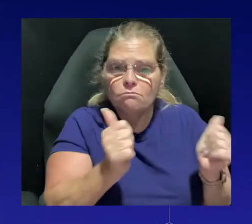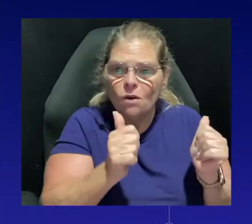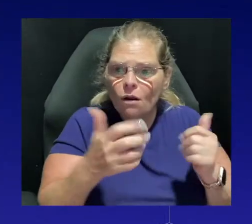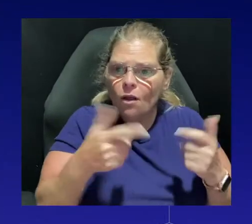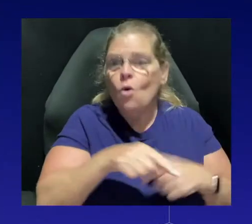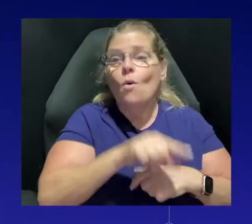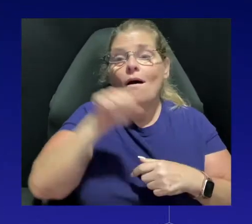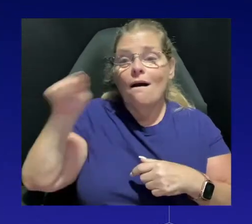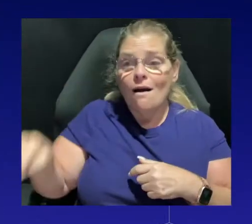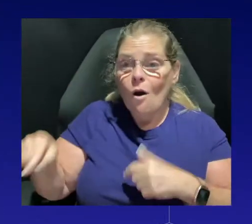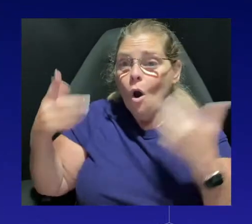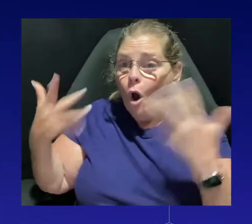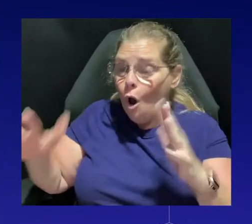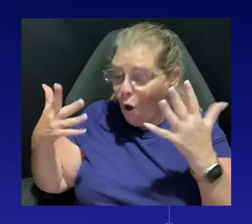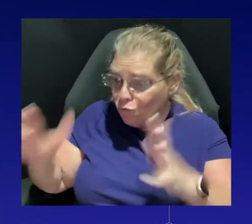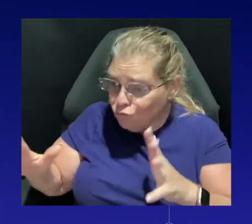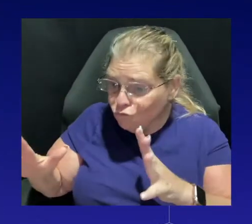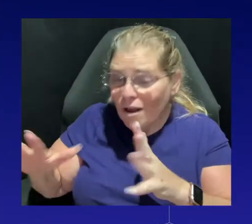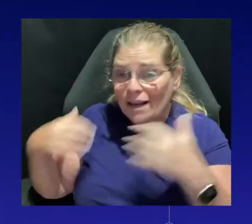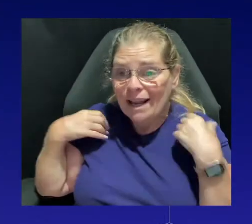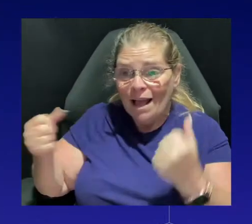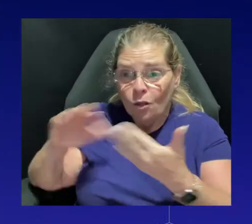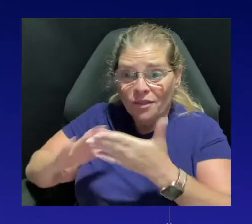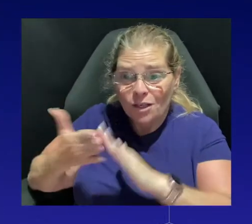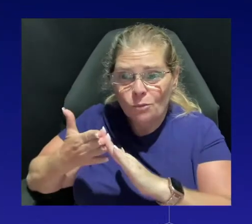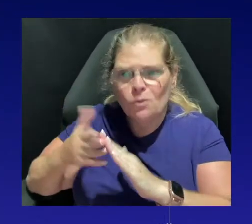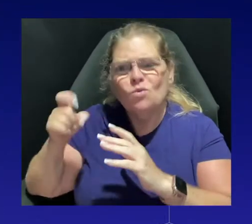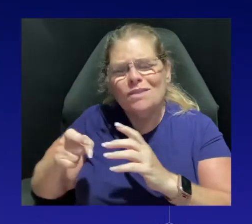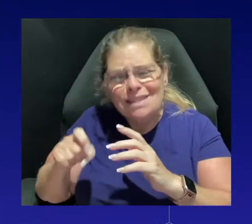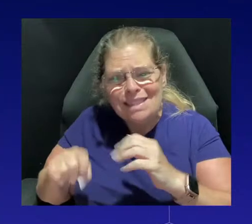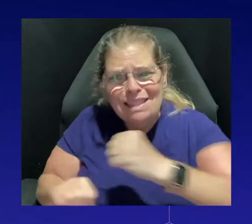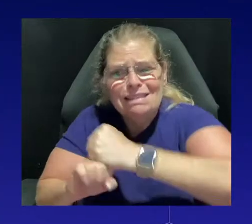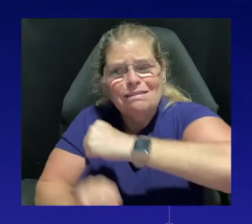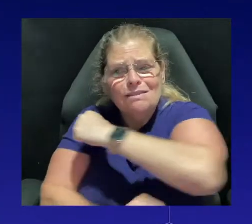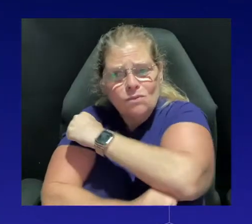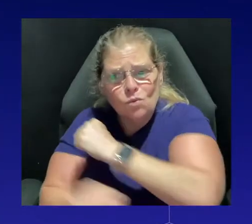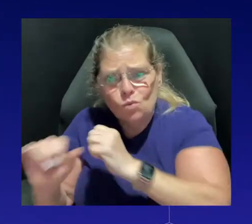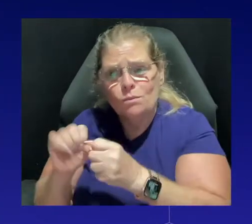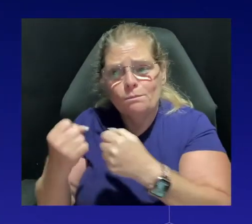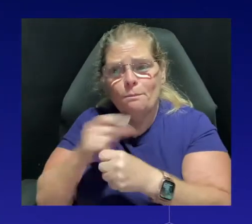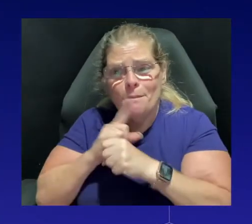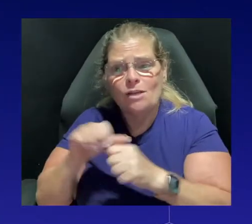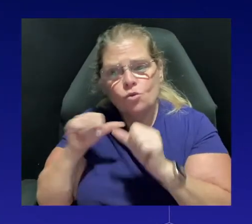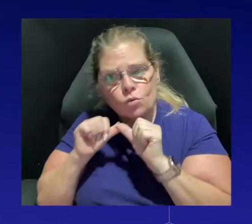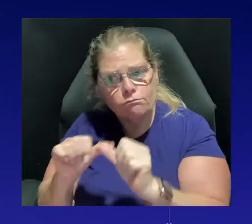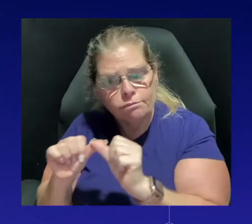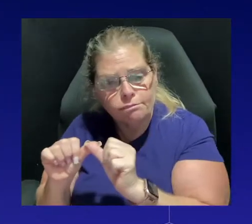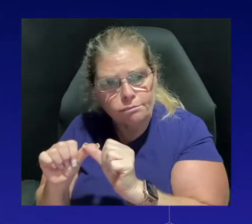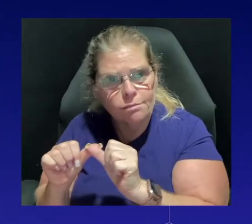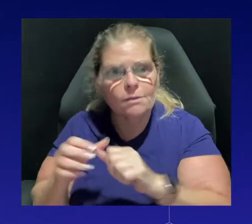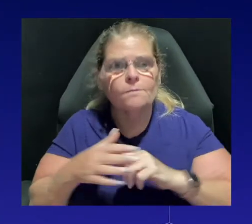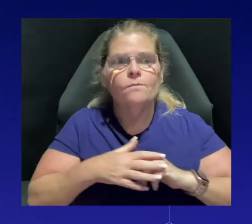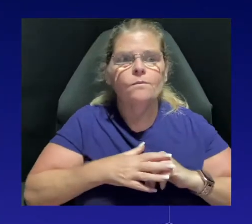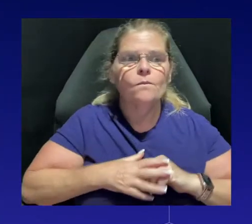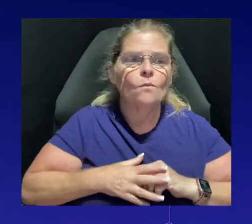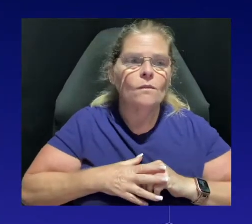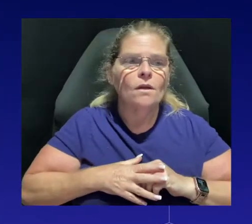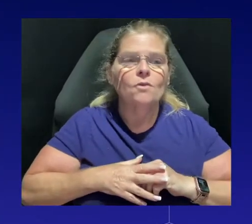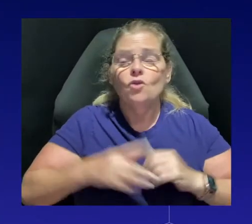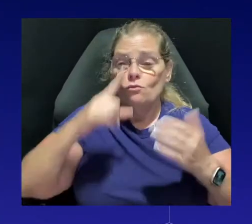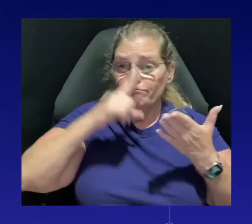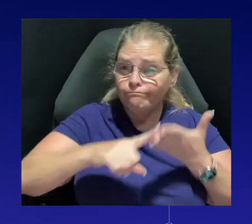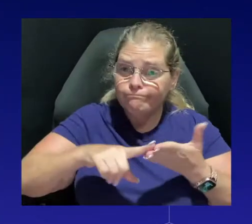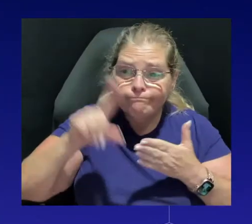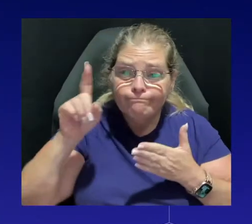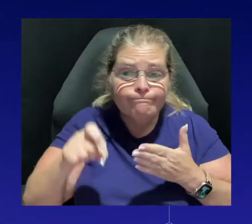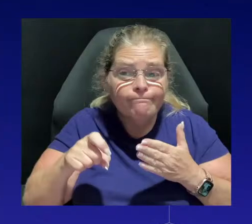structural interventions to get there. And so innovations in research really require a healthy community. We need